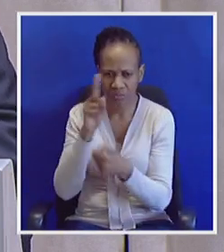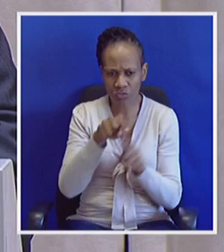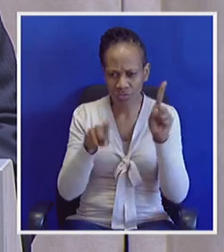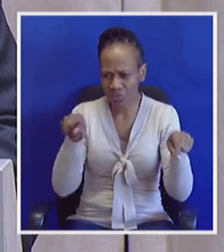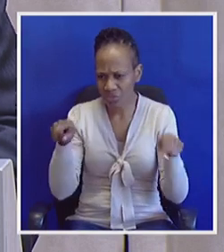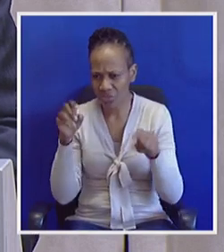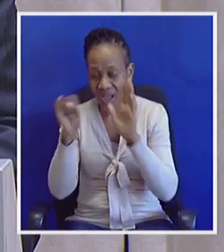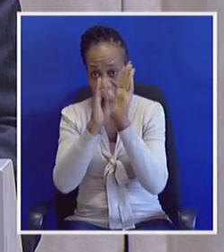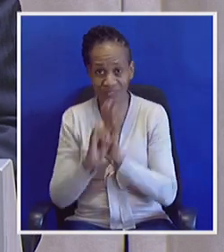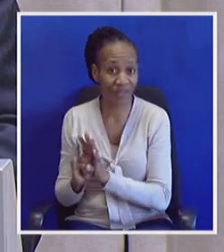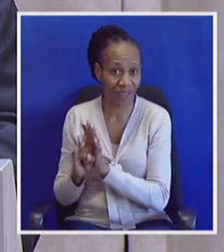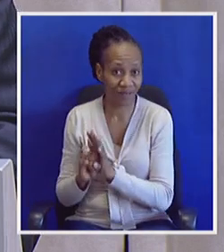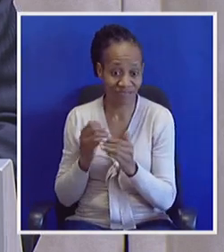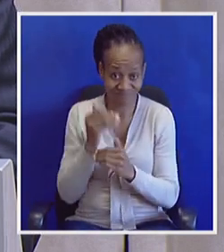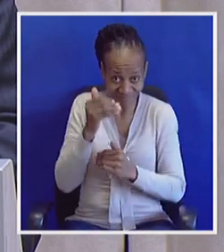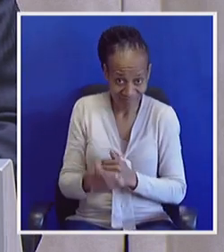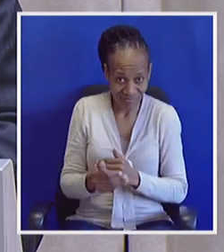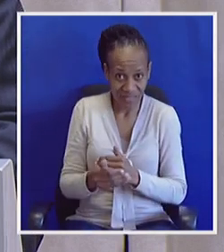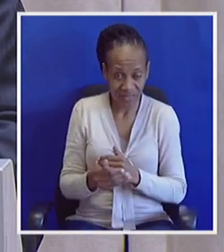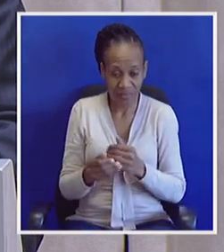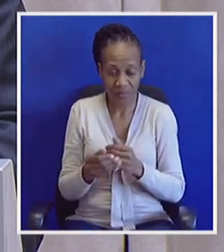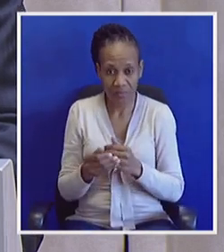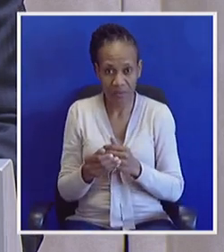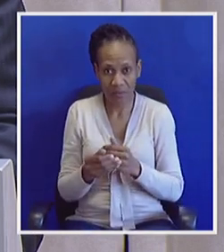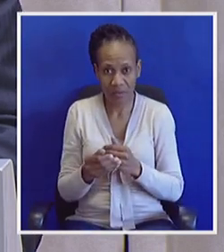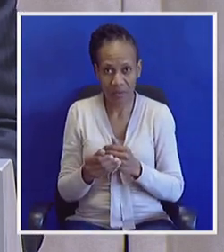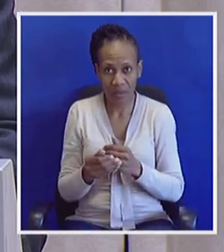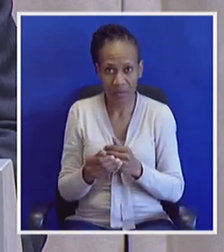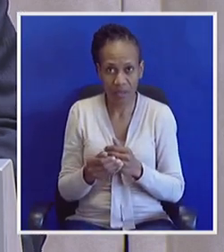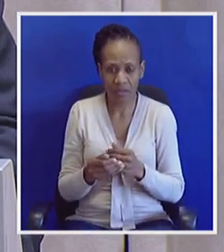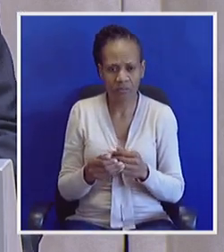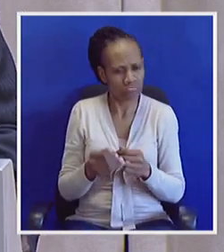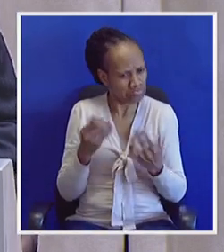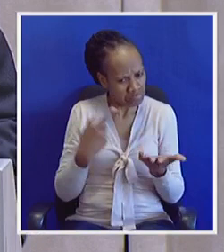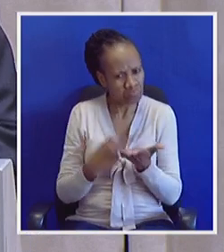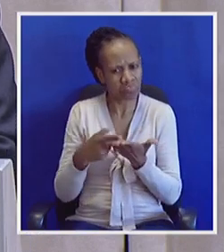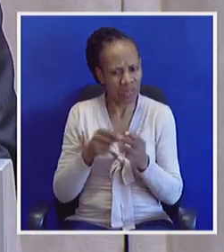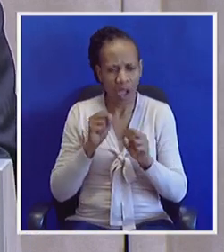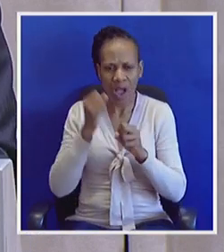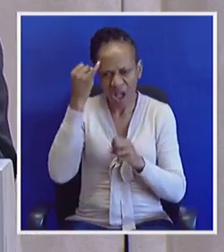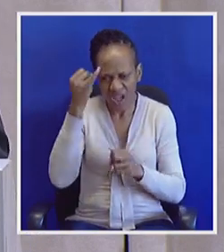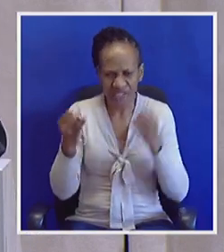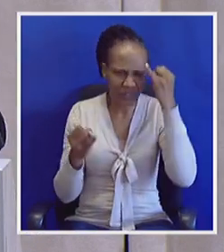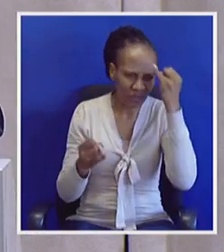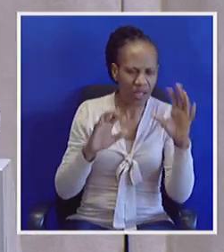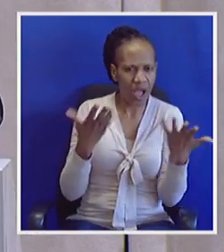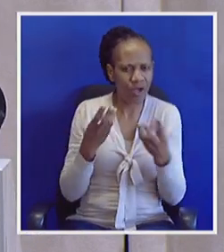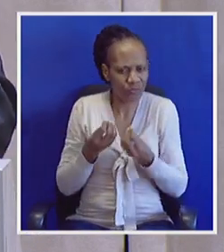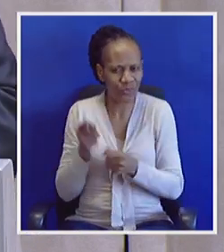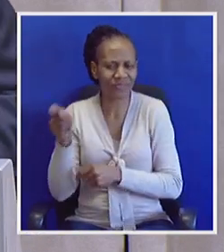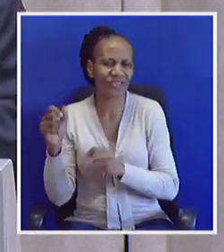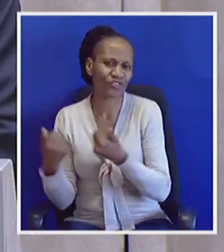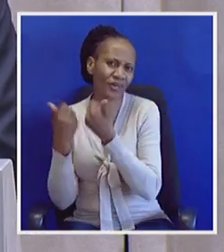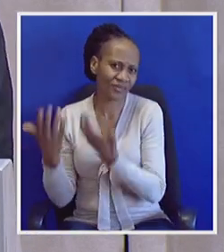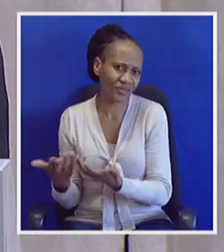problems, and come up with very clear and clever ideas of how we can address this. And we often